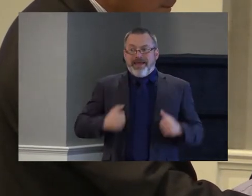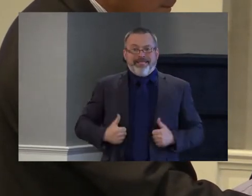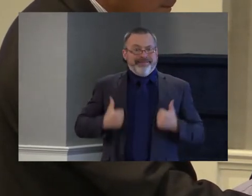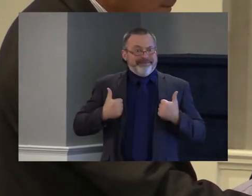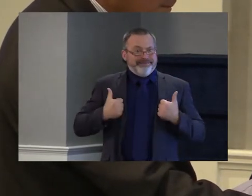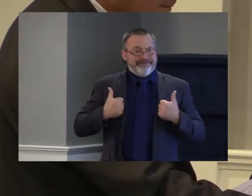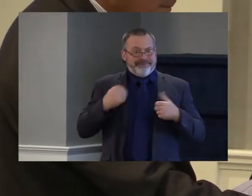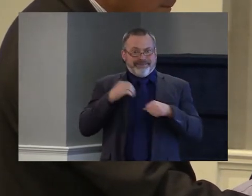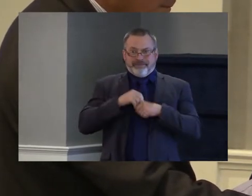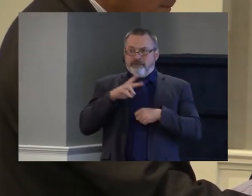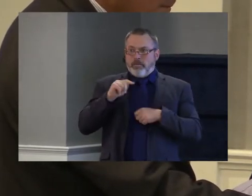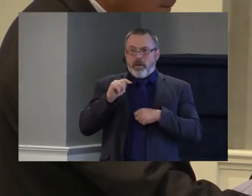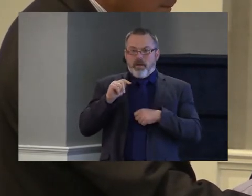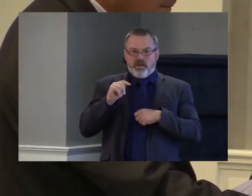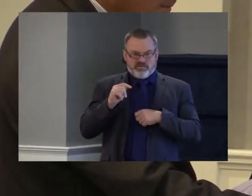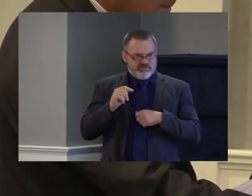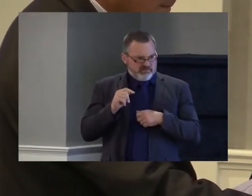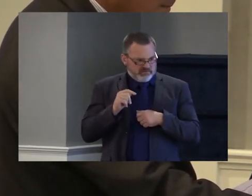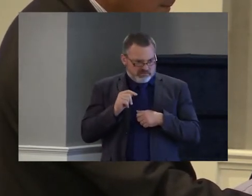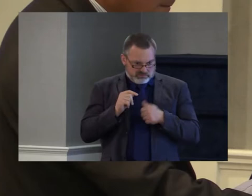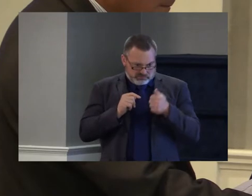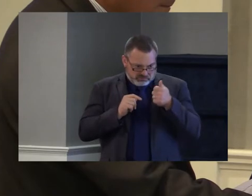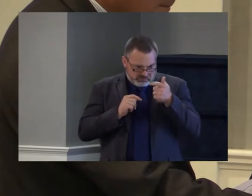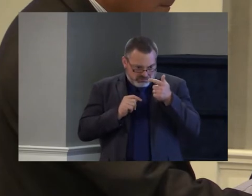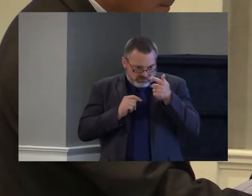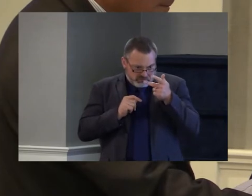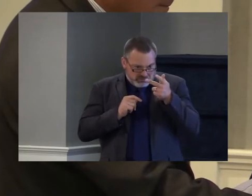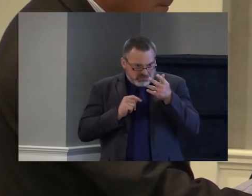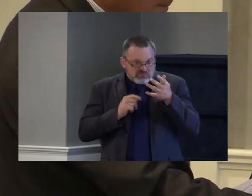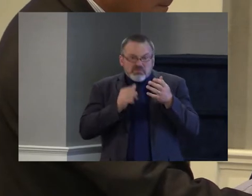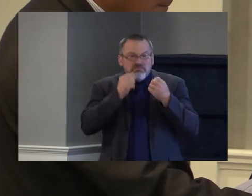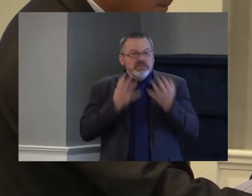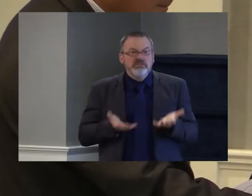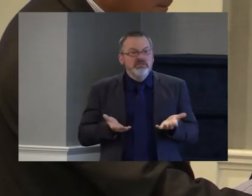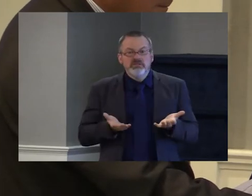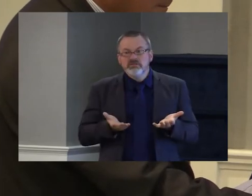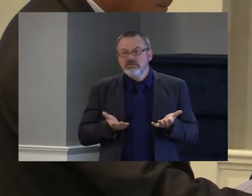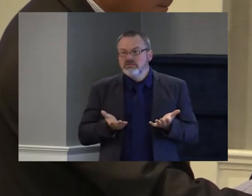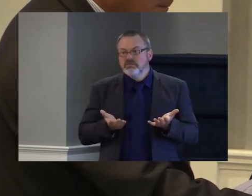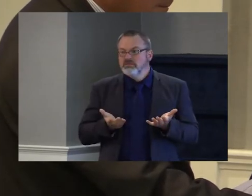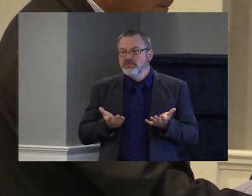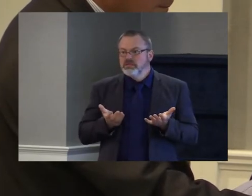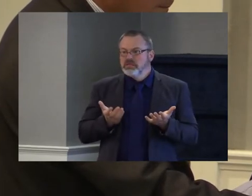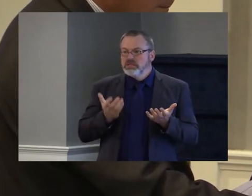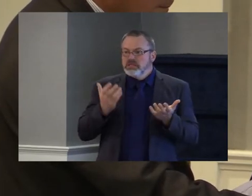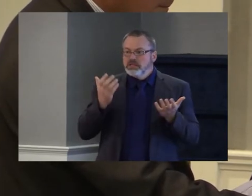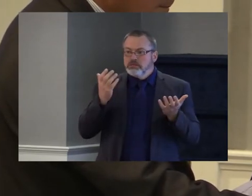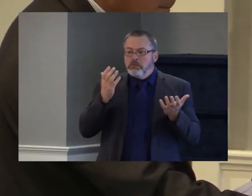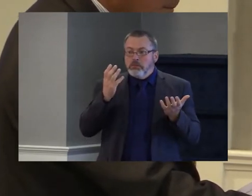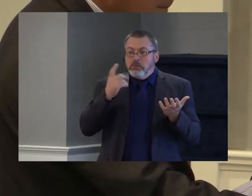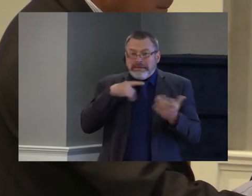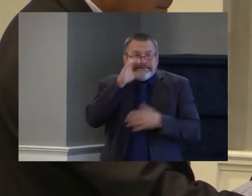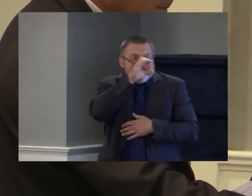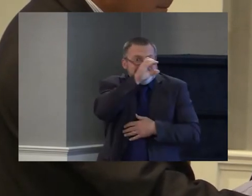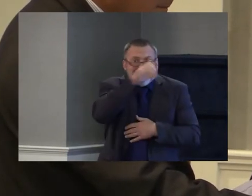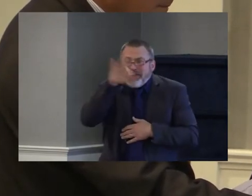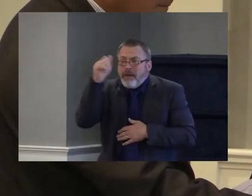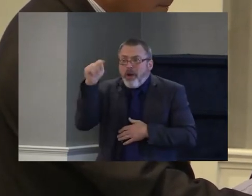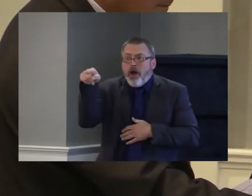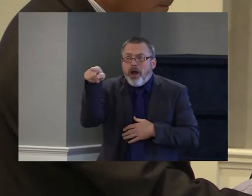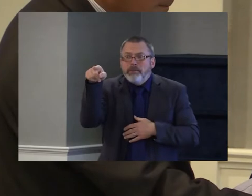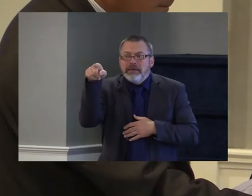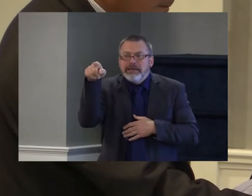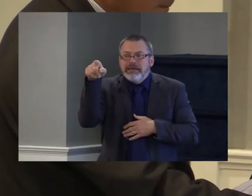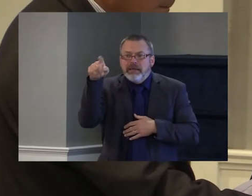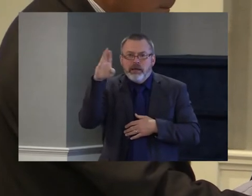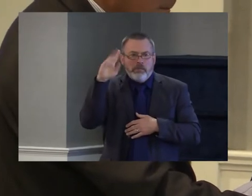I could eventually find an apartment, but the harder part is finding attendants to help me with activities of daily living. I currently work a